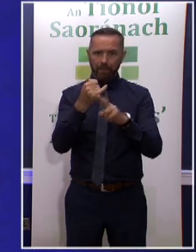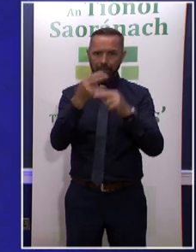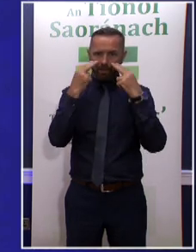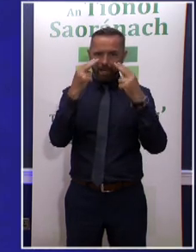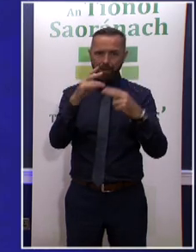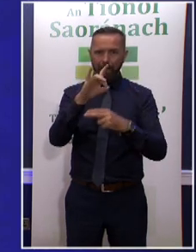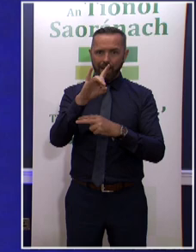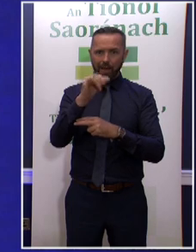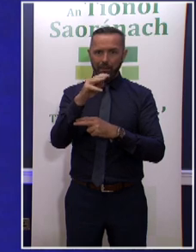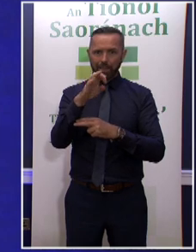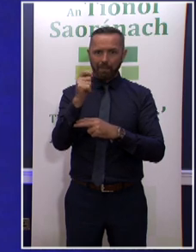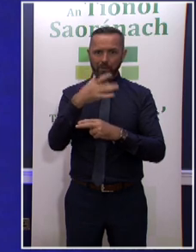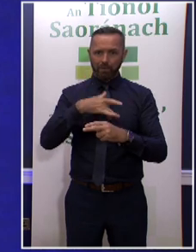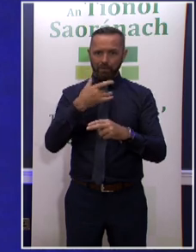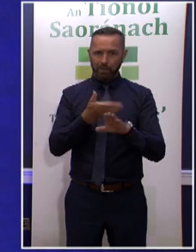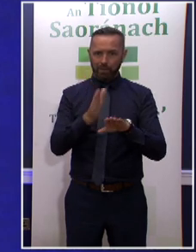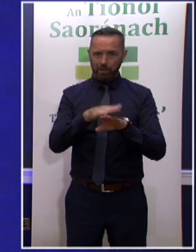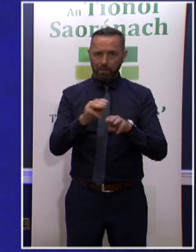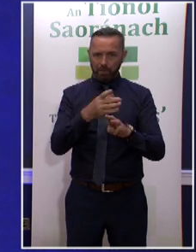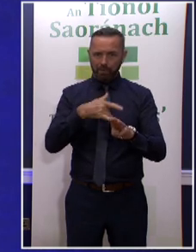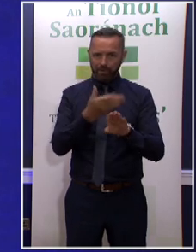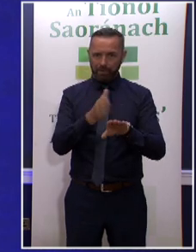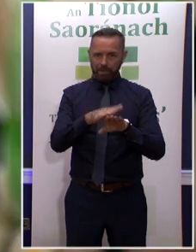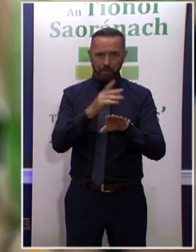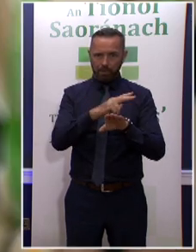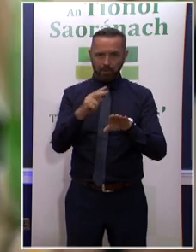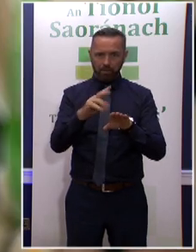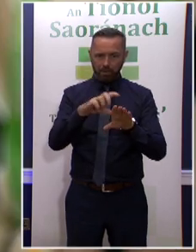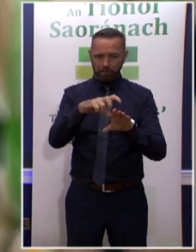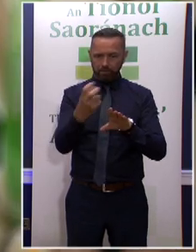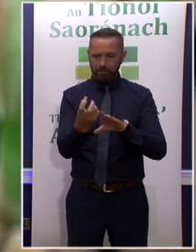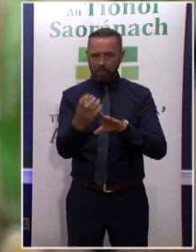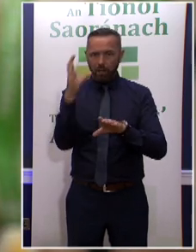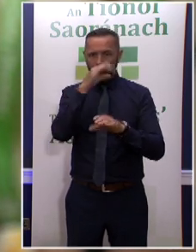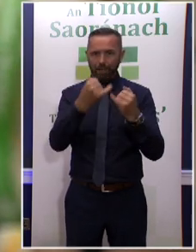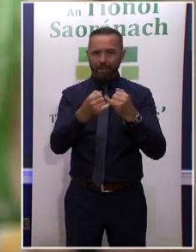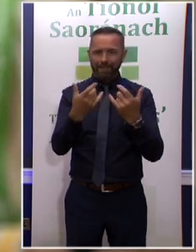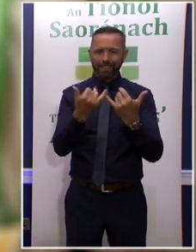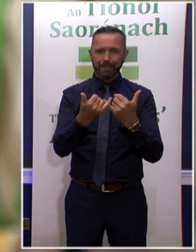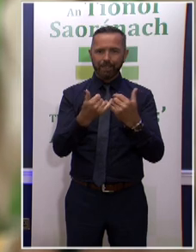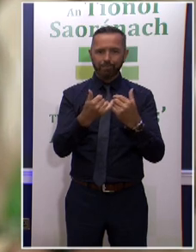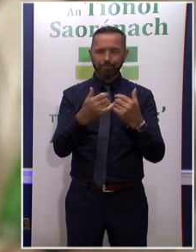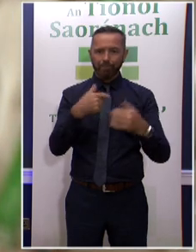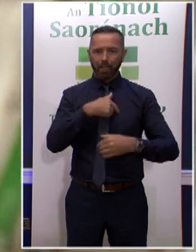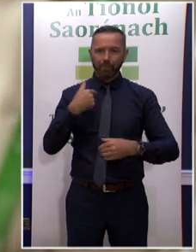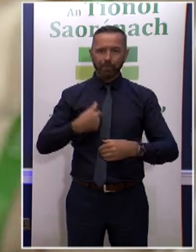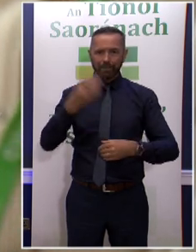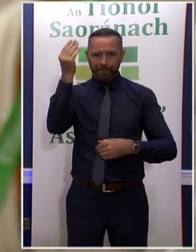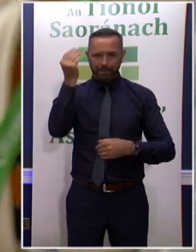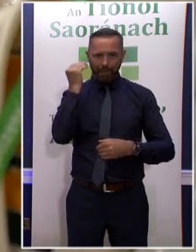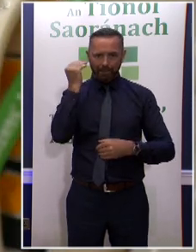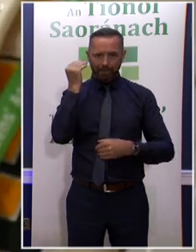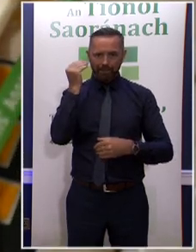habit. They haven't been pulled off the rock to take a photograph. And they look like a little Chinese hat. And when I bring people to the shore, sometimes people